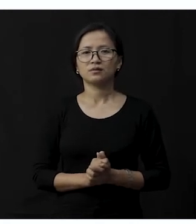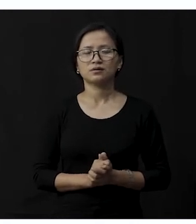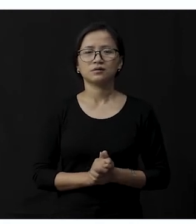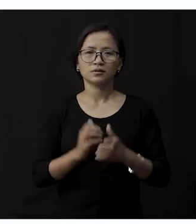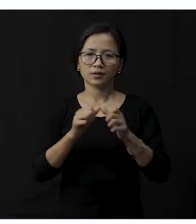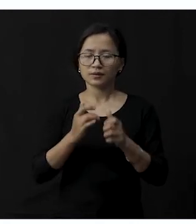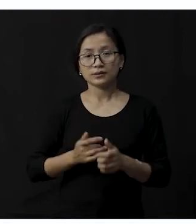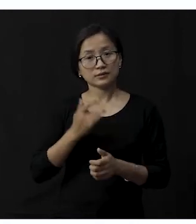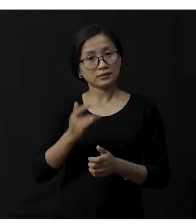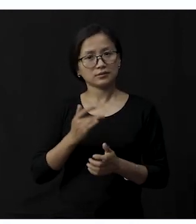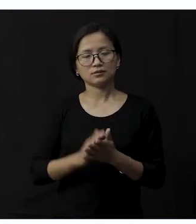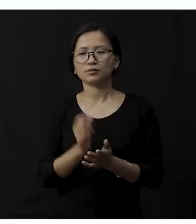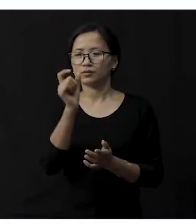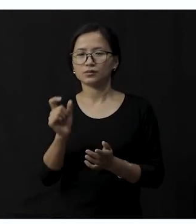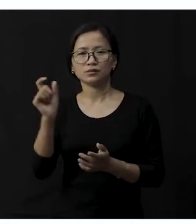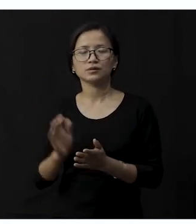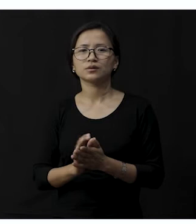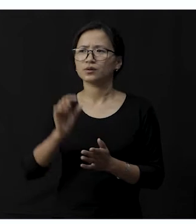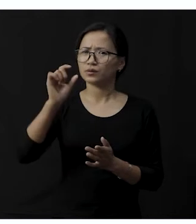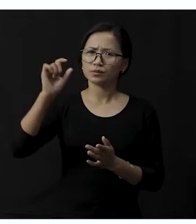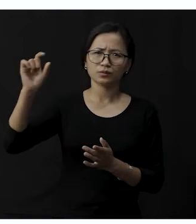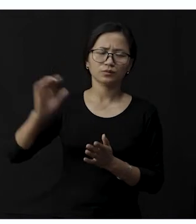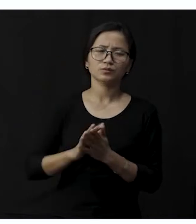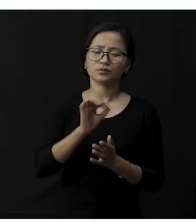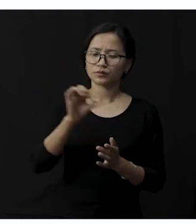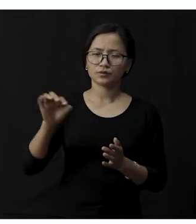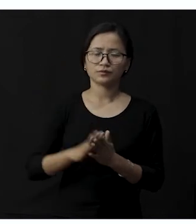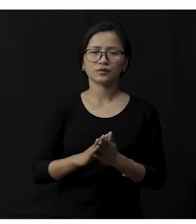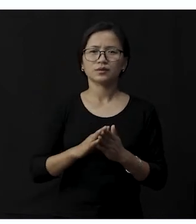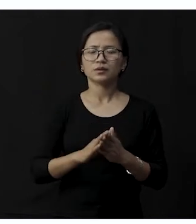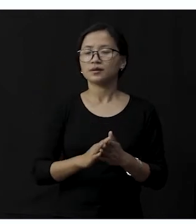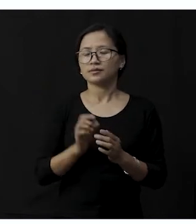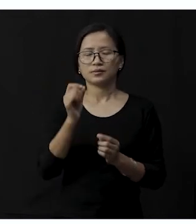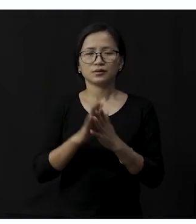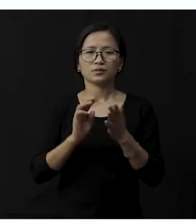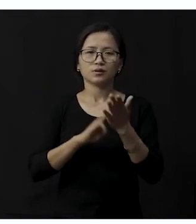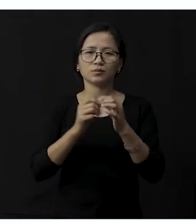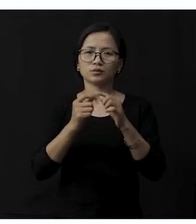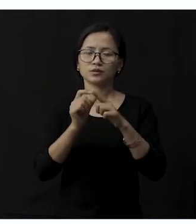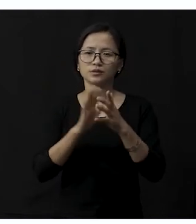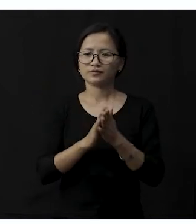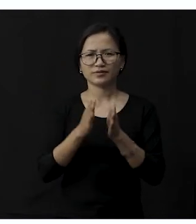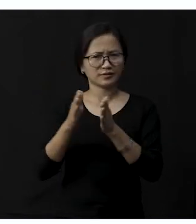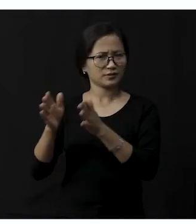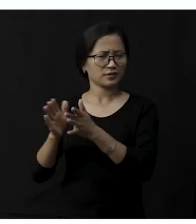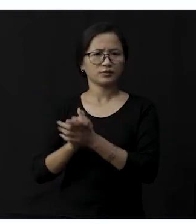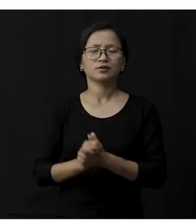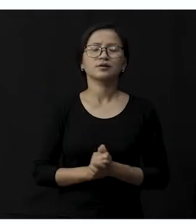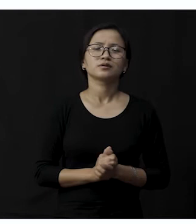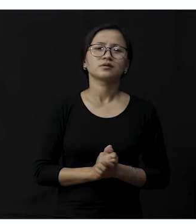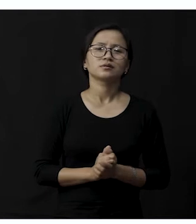adjective is a word which defines or modifies a noun. Now what do you mean by defining and